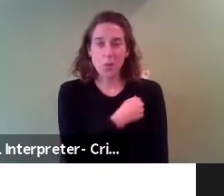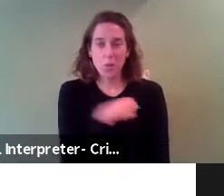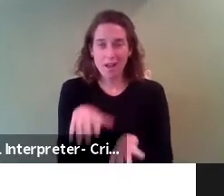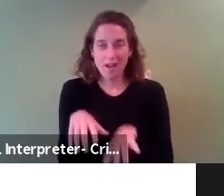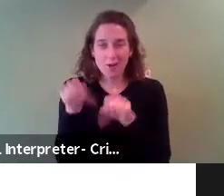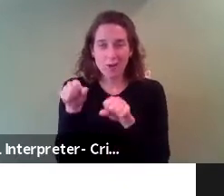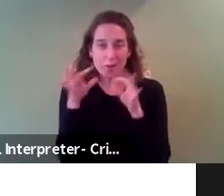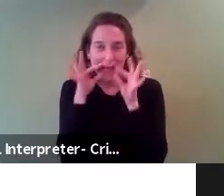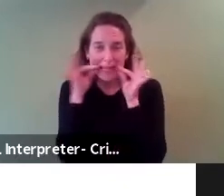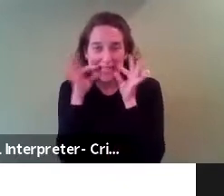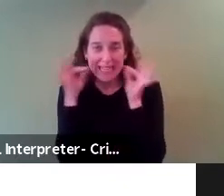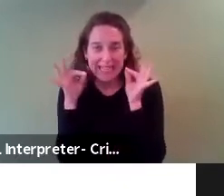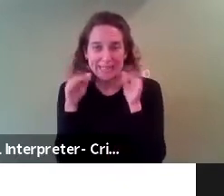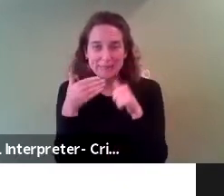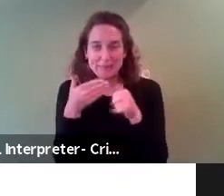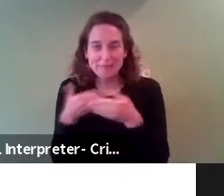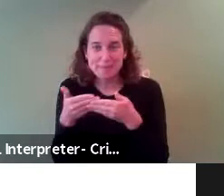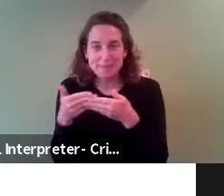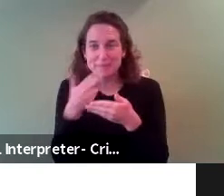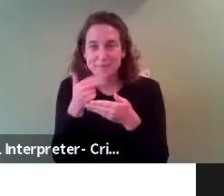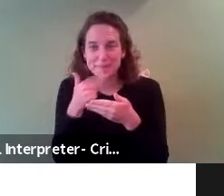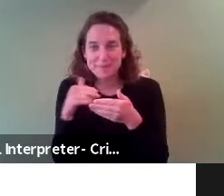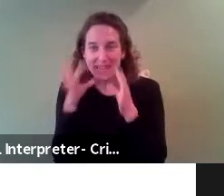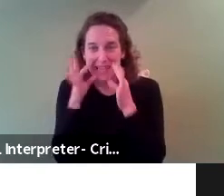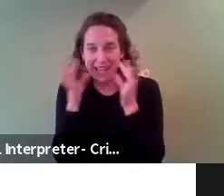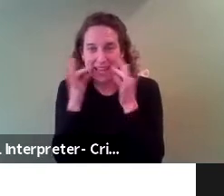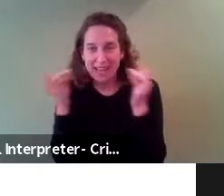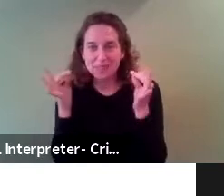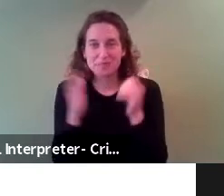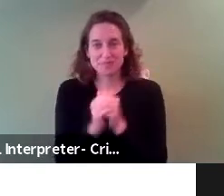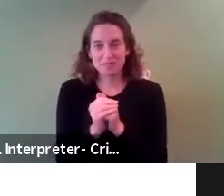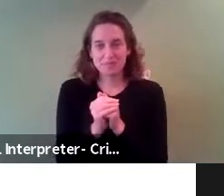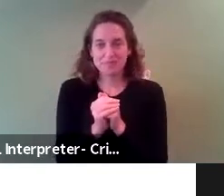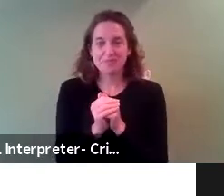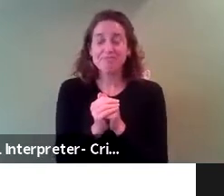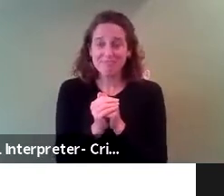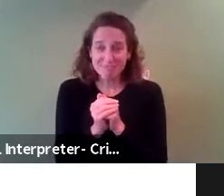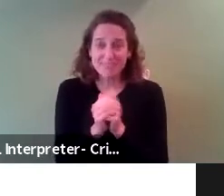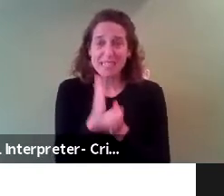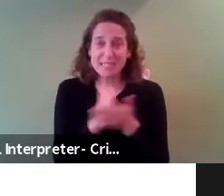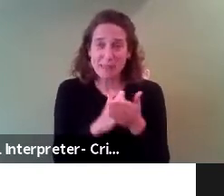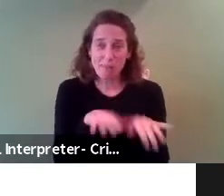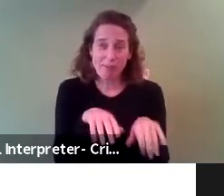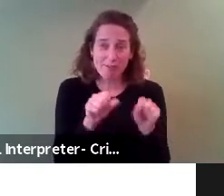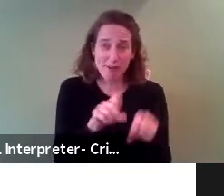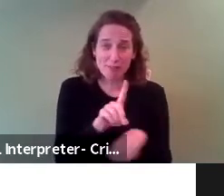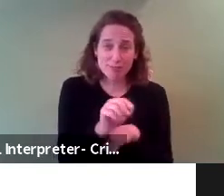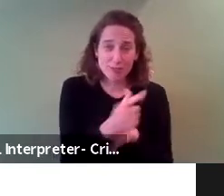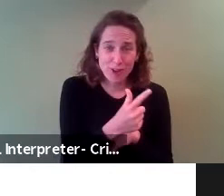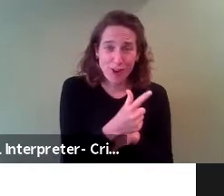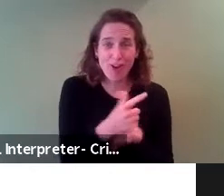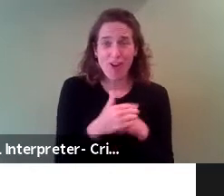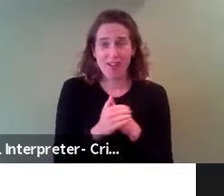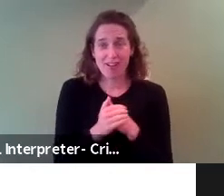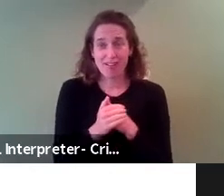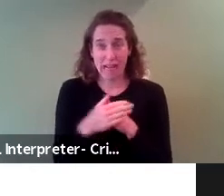March. Many people were adopting kittens and puppies over the last few months. In fact, they're very hard